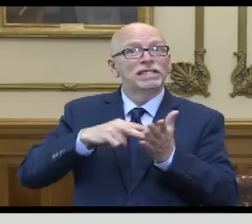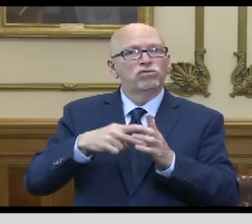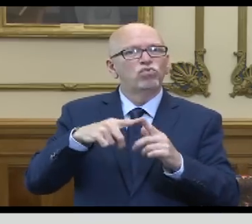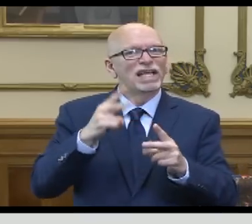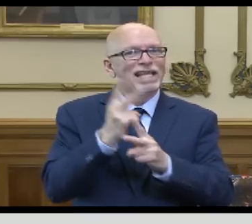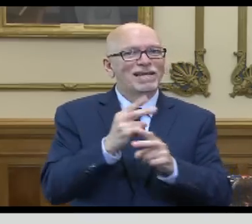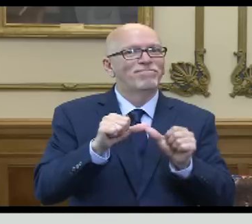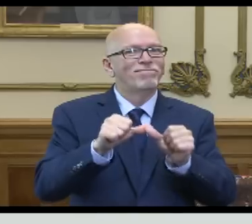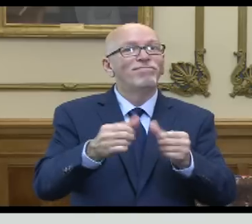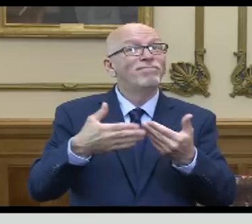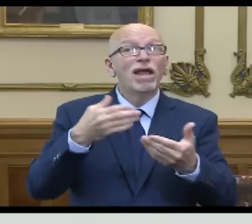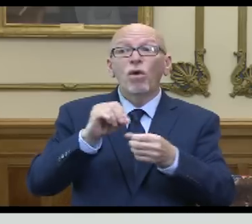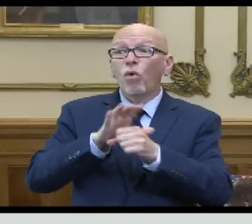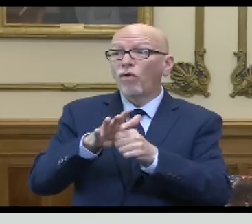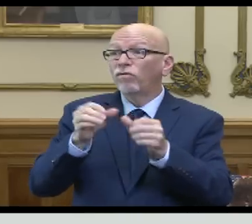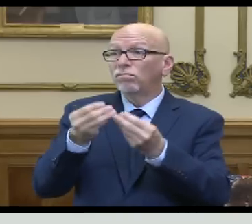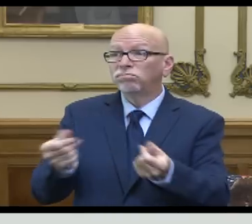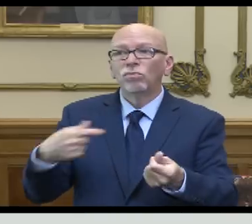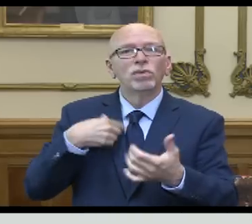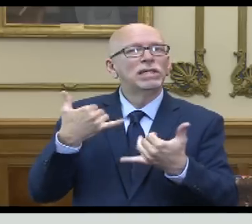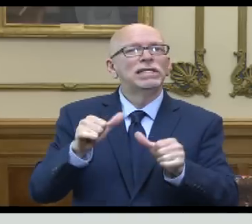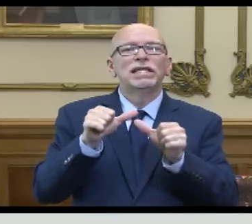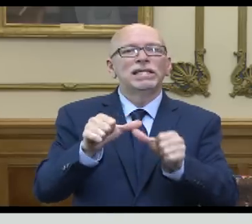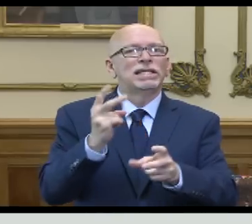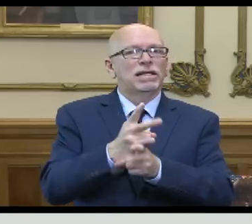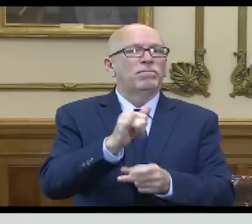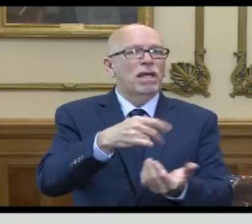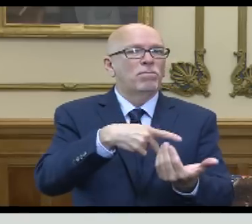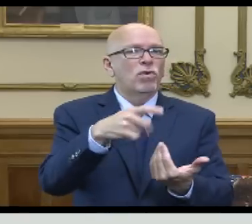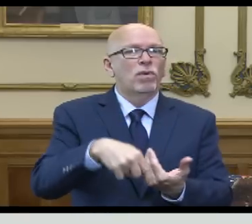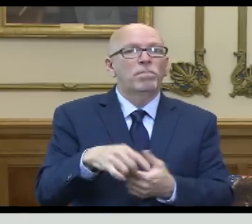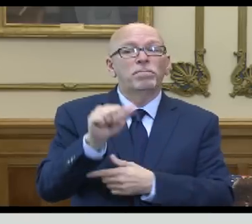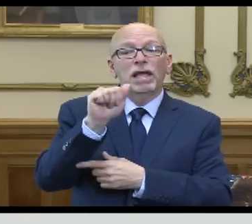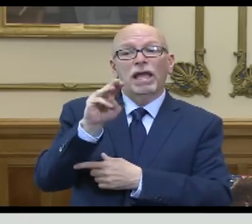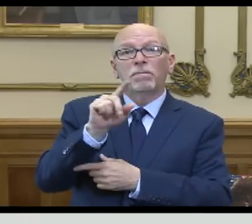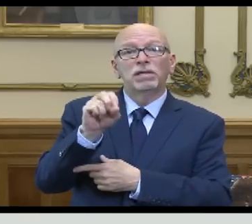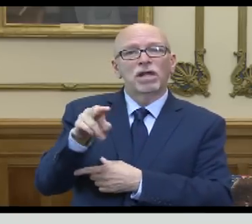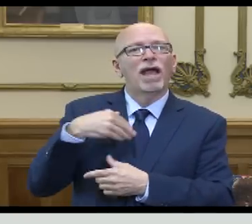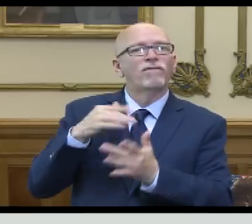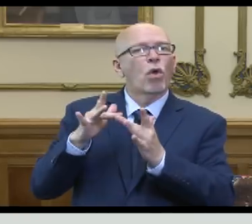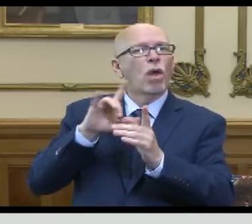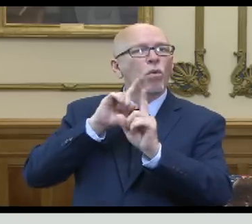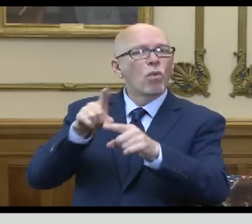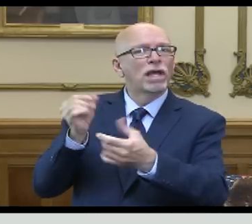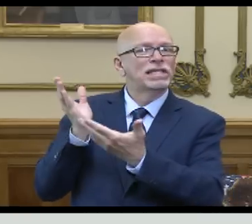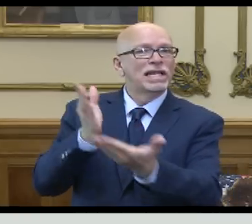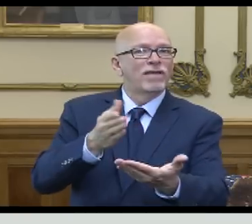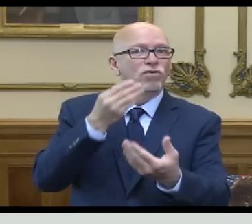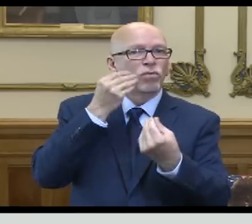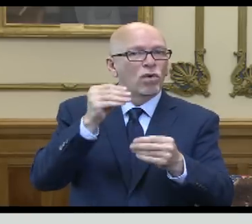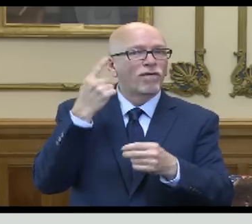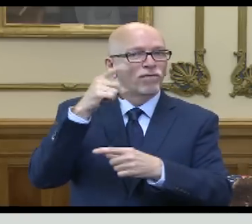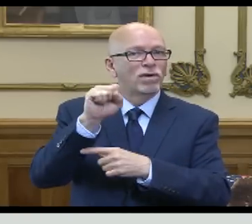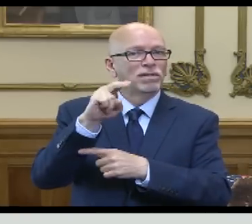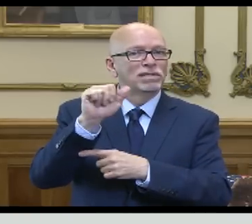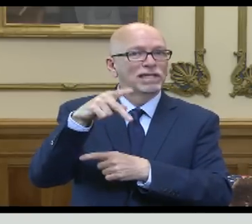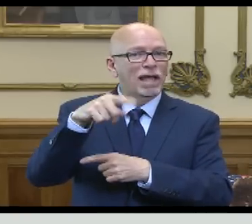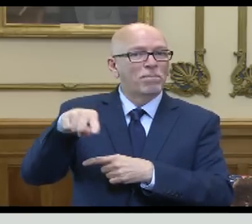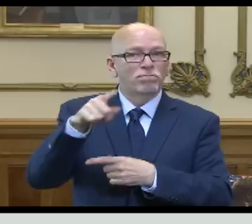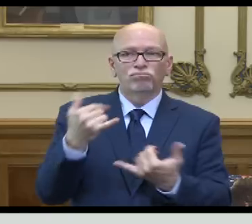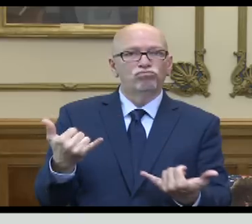this service in place permanently. Amazon offers online ordering and delivery of groceries to SNAP recipients